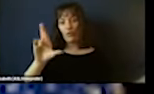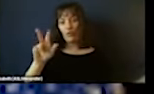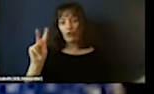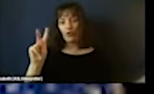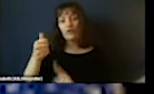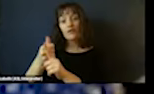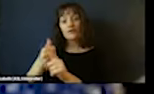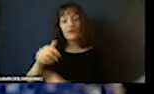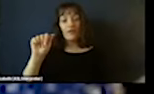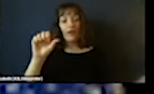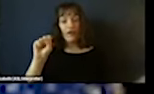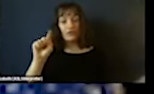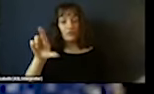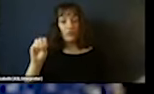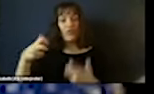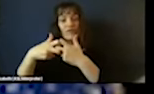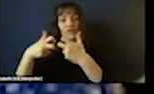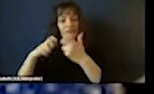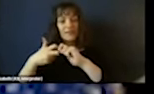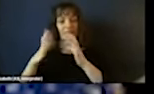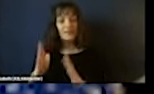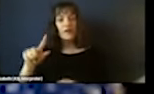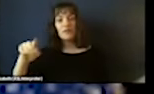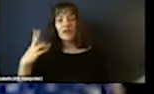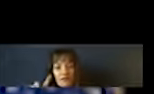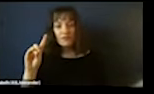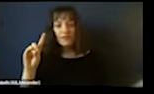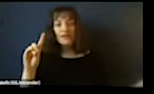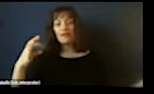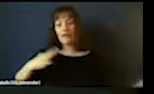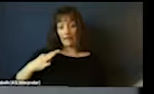and disability advocate. Welcome, Amanda.